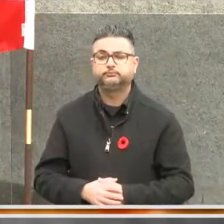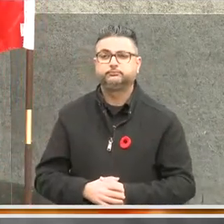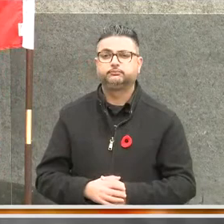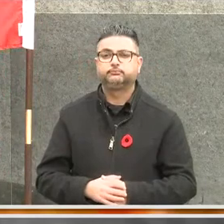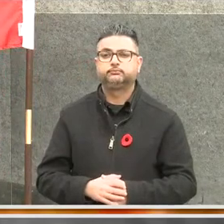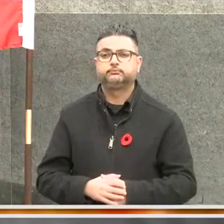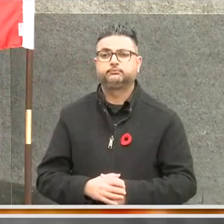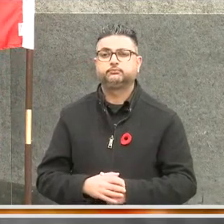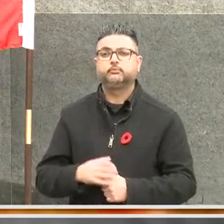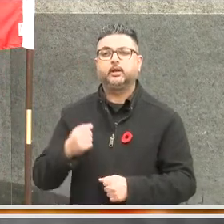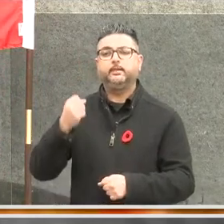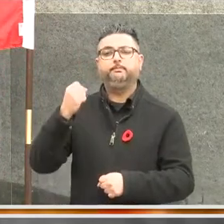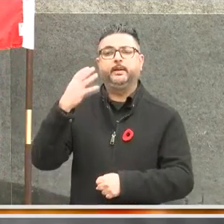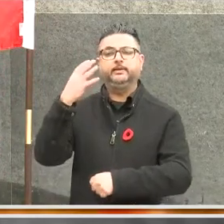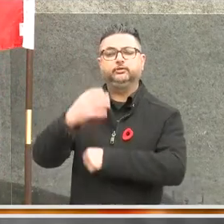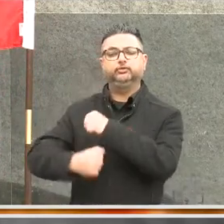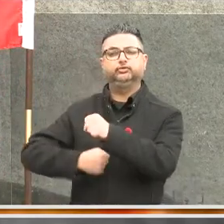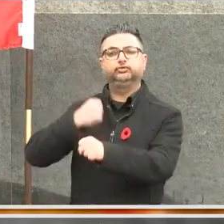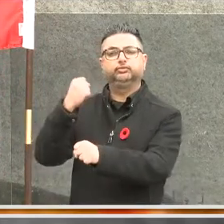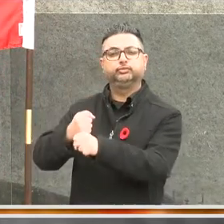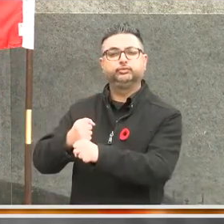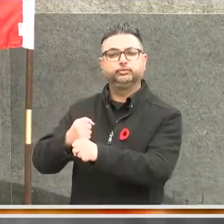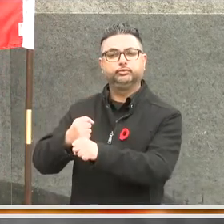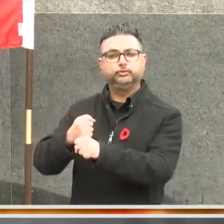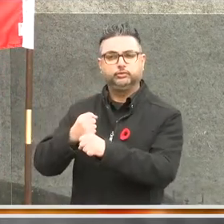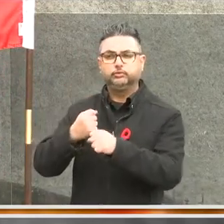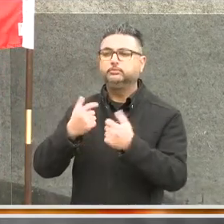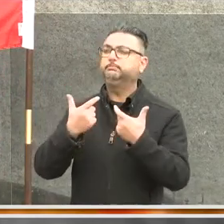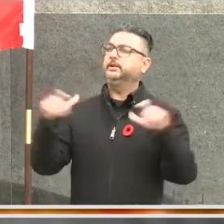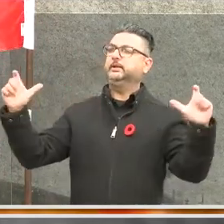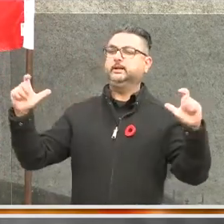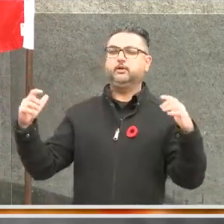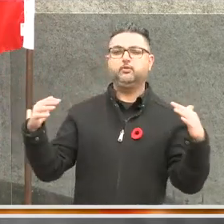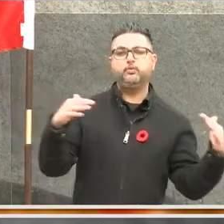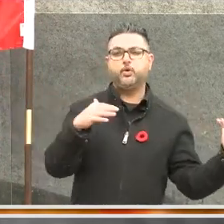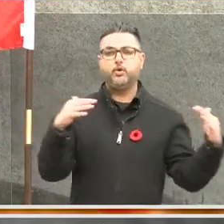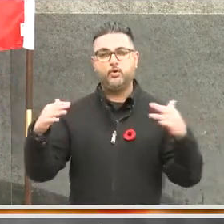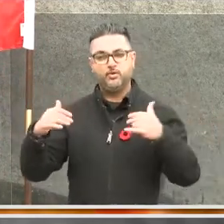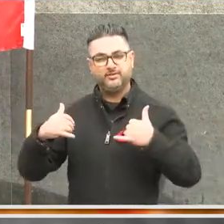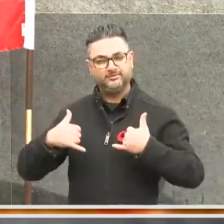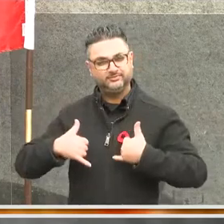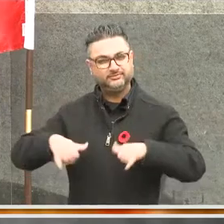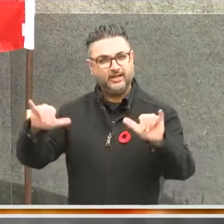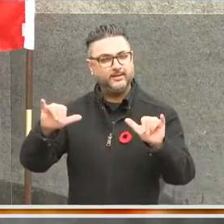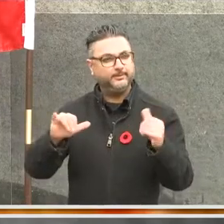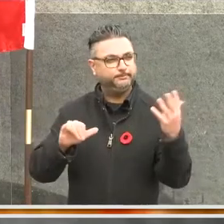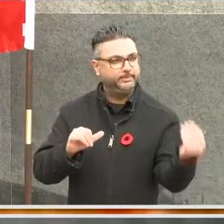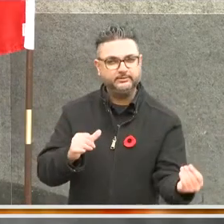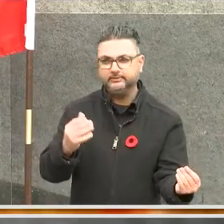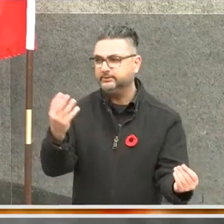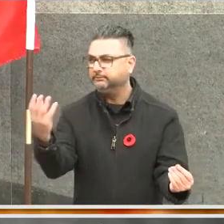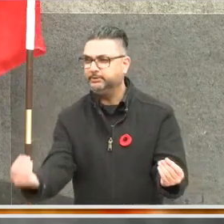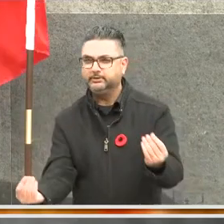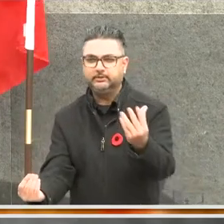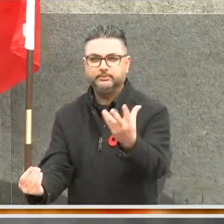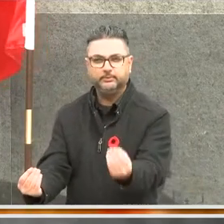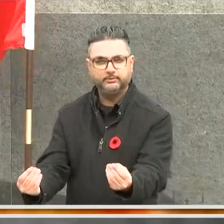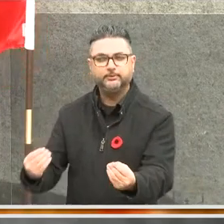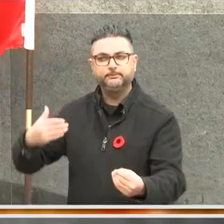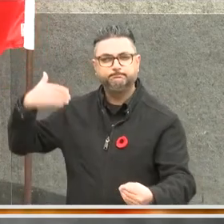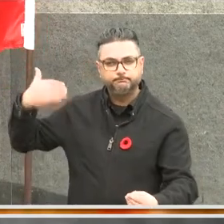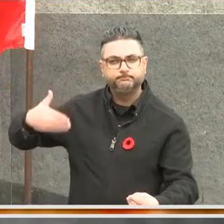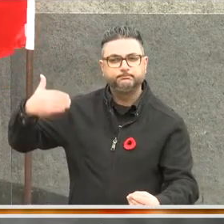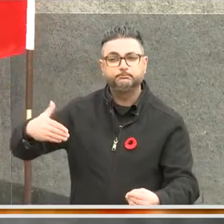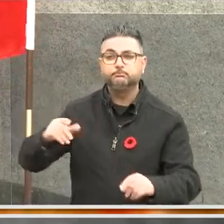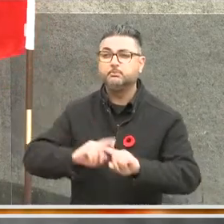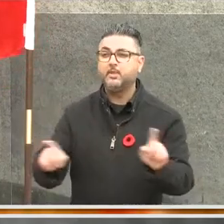many feel that the memory of sacrifice passes with it. Of course, our gathering today proves that the memory of the sacrifice made